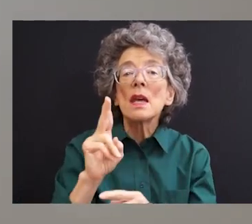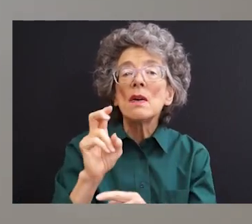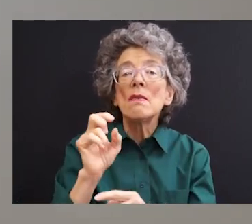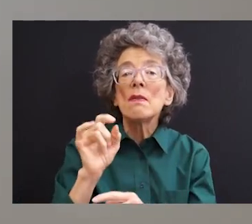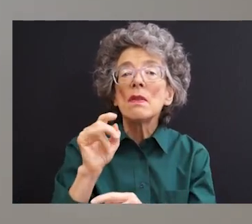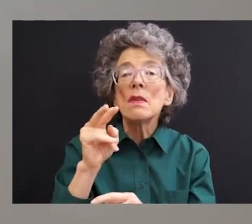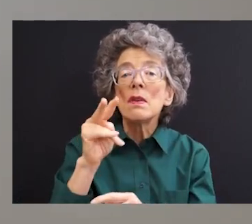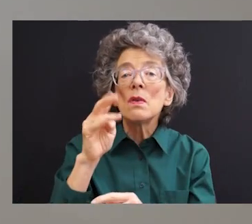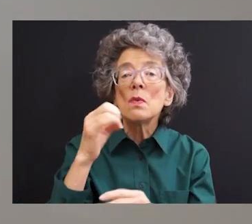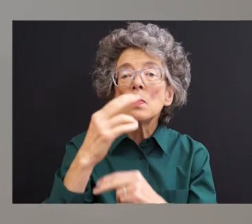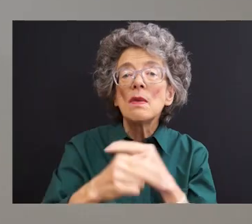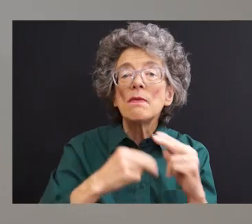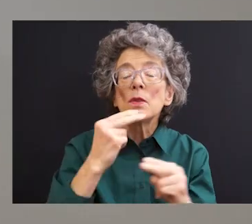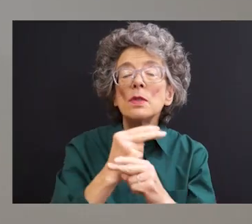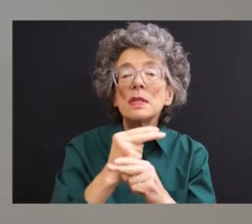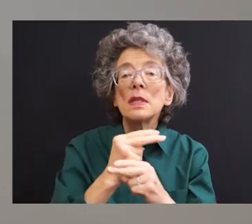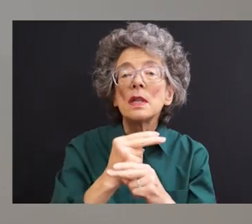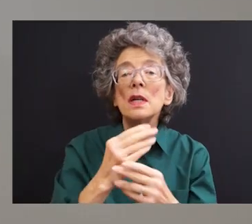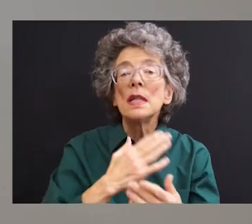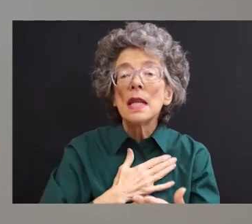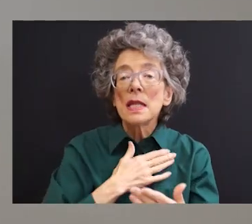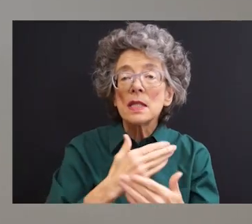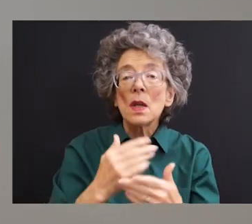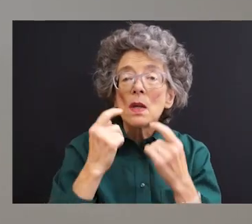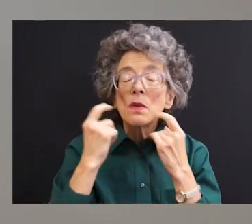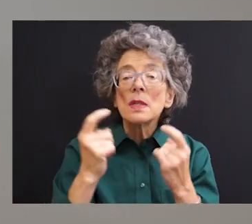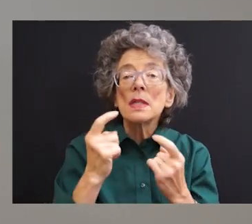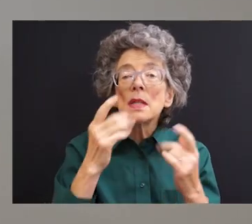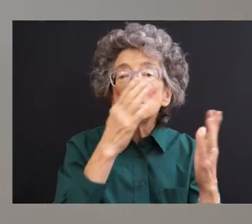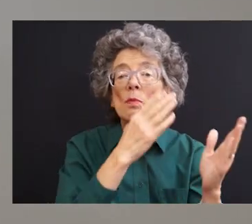ourselves to celebrate the sacred mysteries.